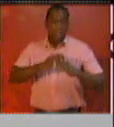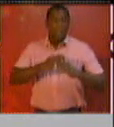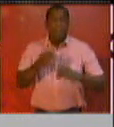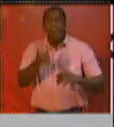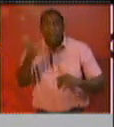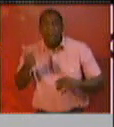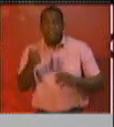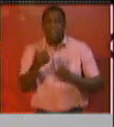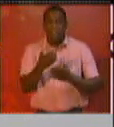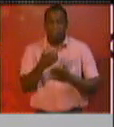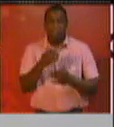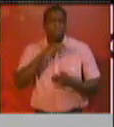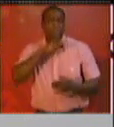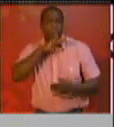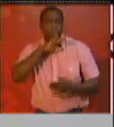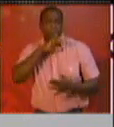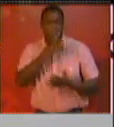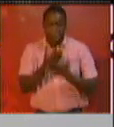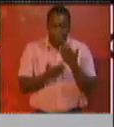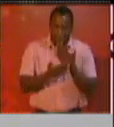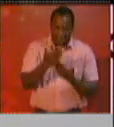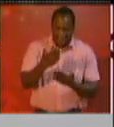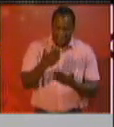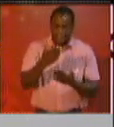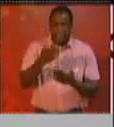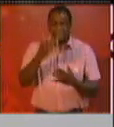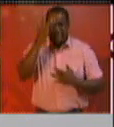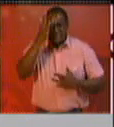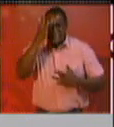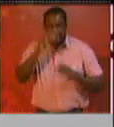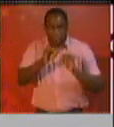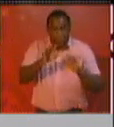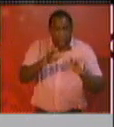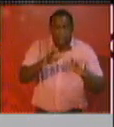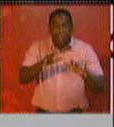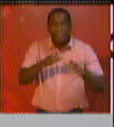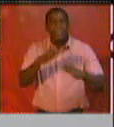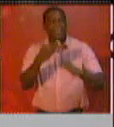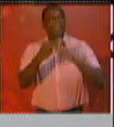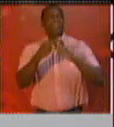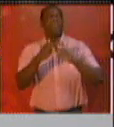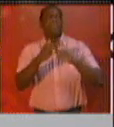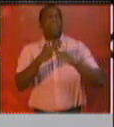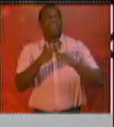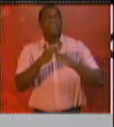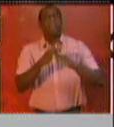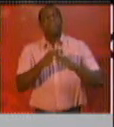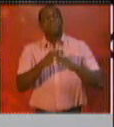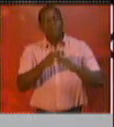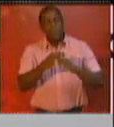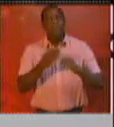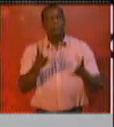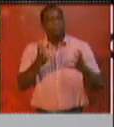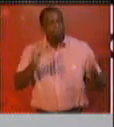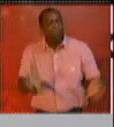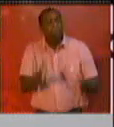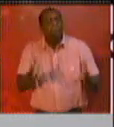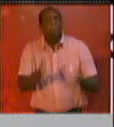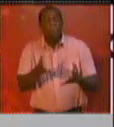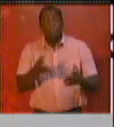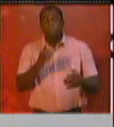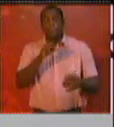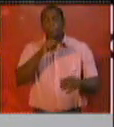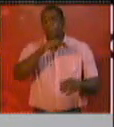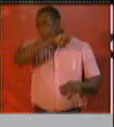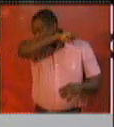on dirty hands. We want to advise people, as usual, to cough into a disposable tissue and dispose of it, then wash your hands, or